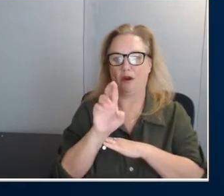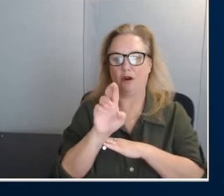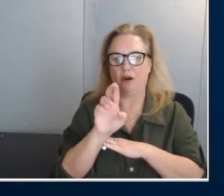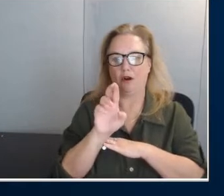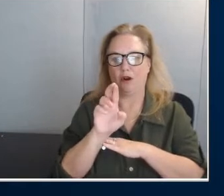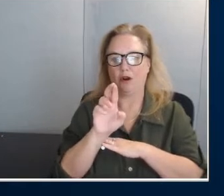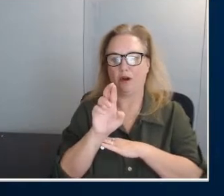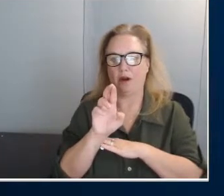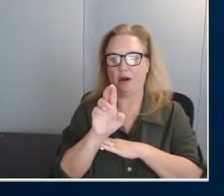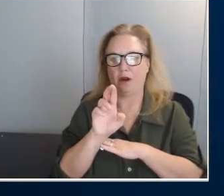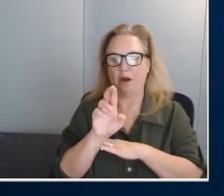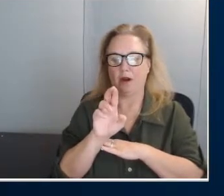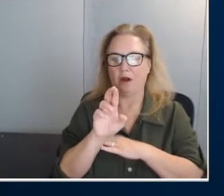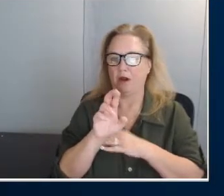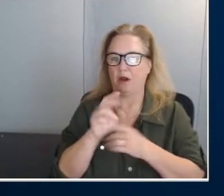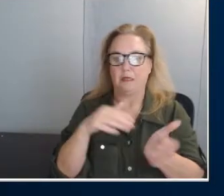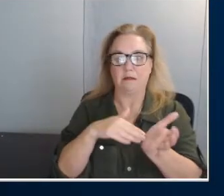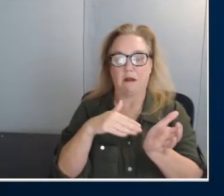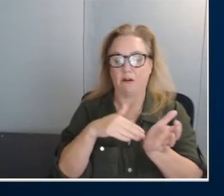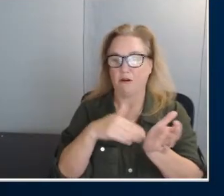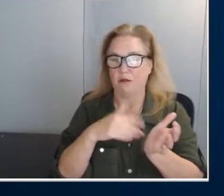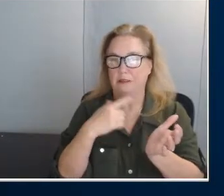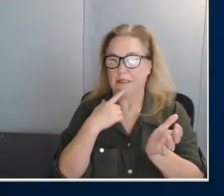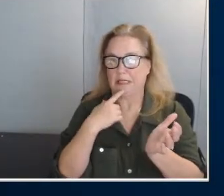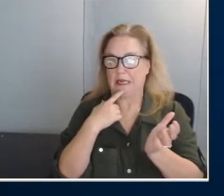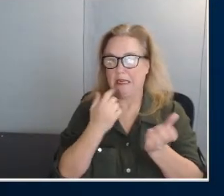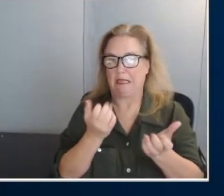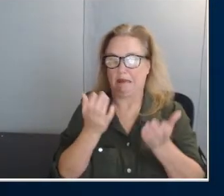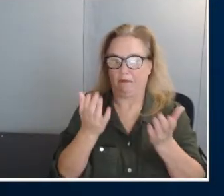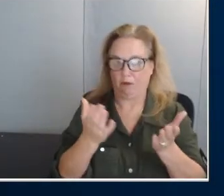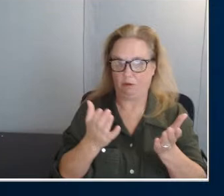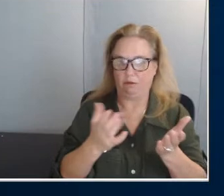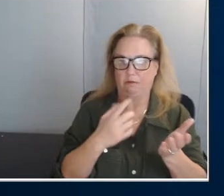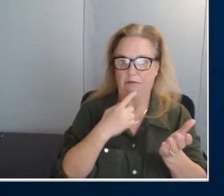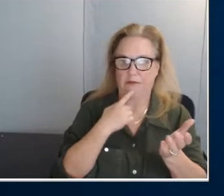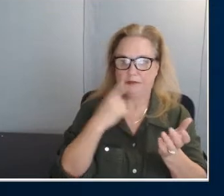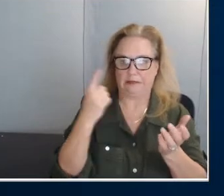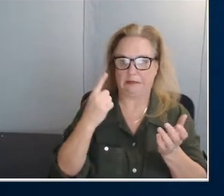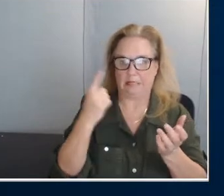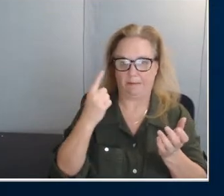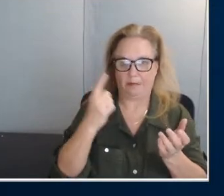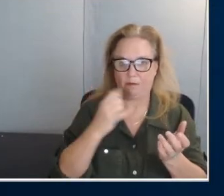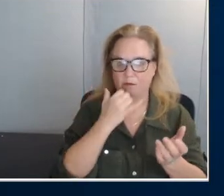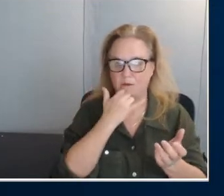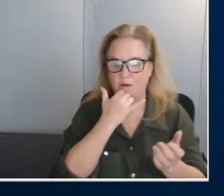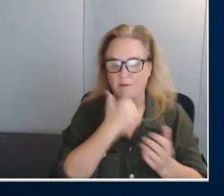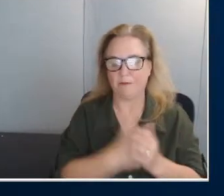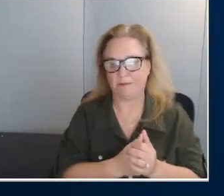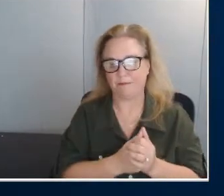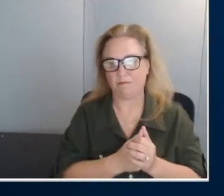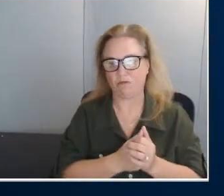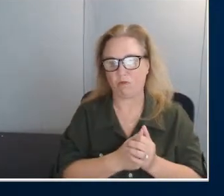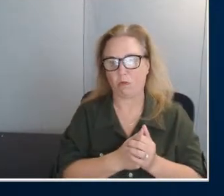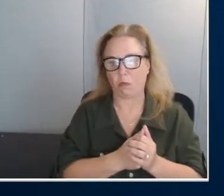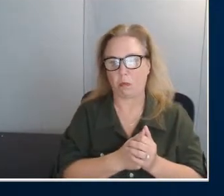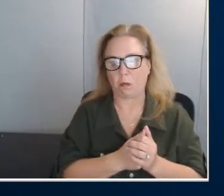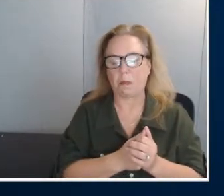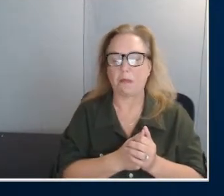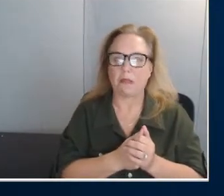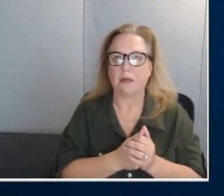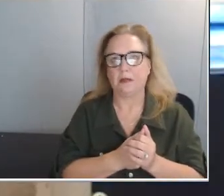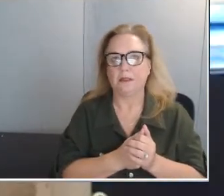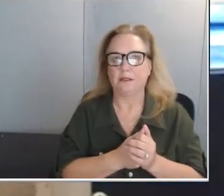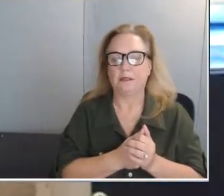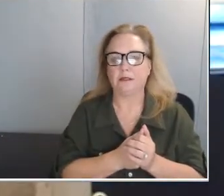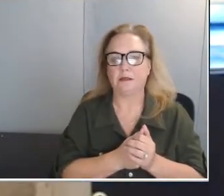what point did the doctors start to give you signs that something was very wrong? It